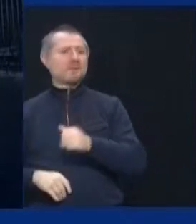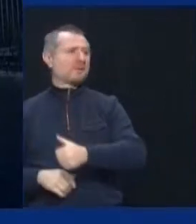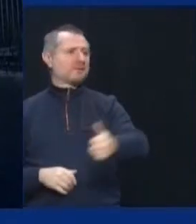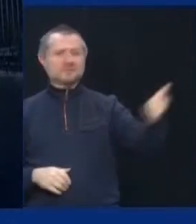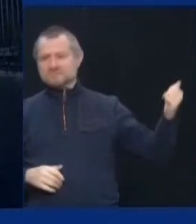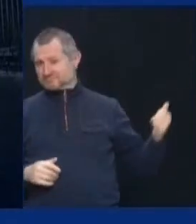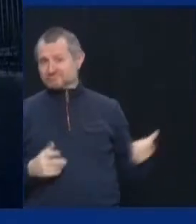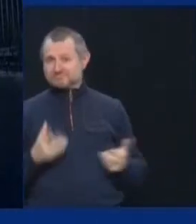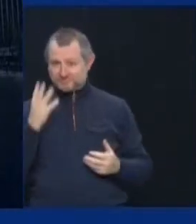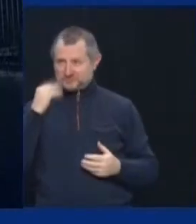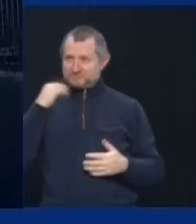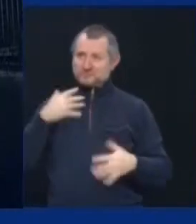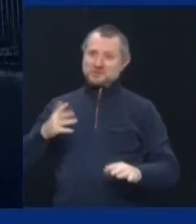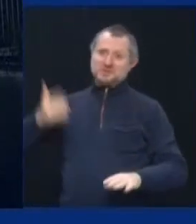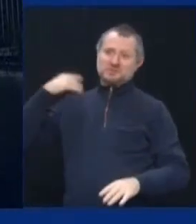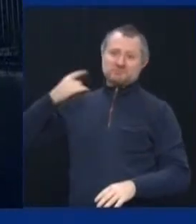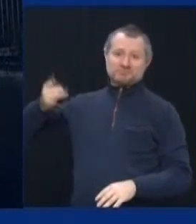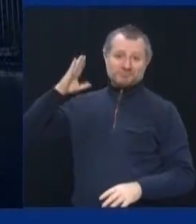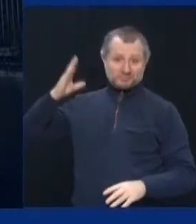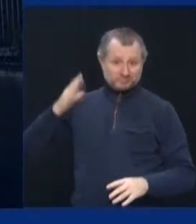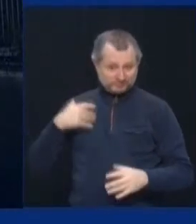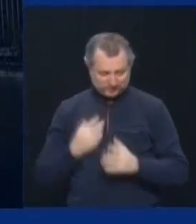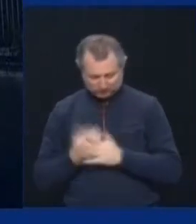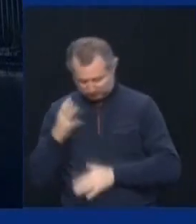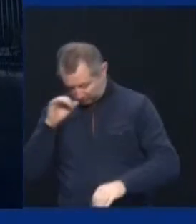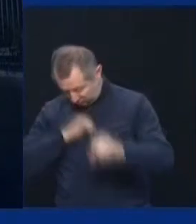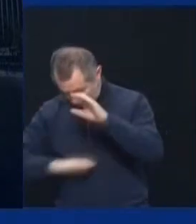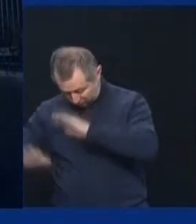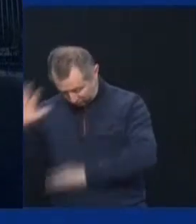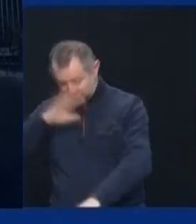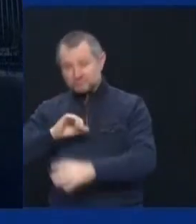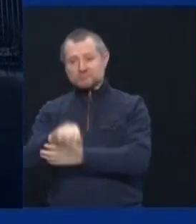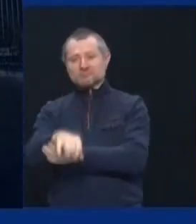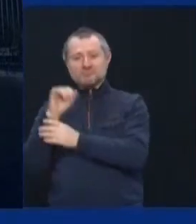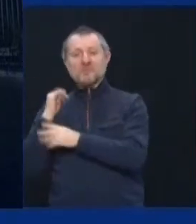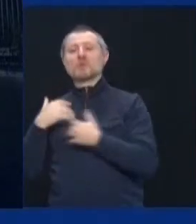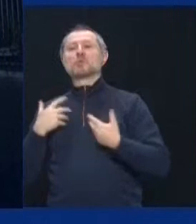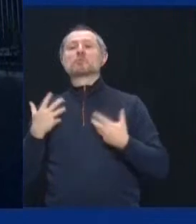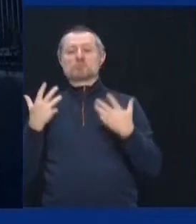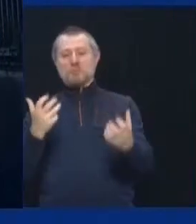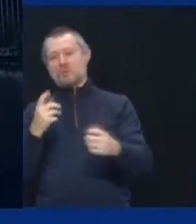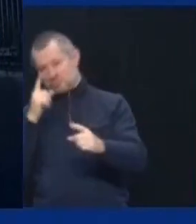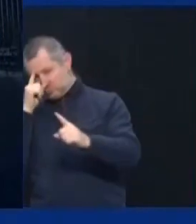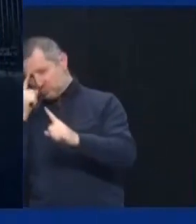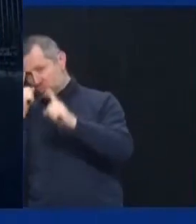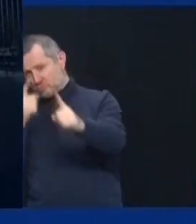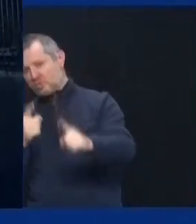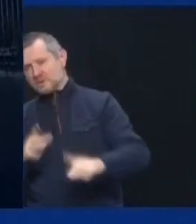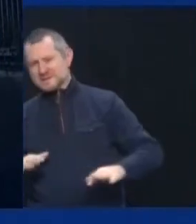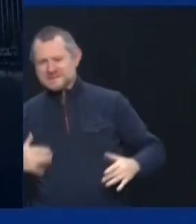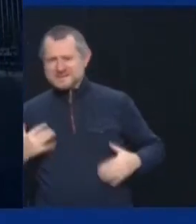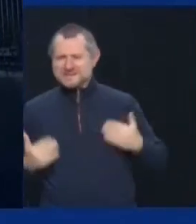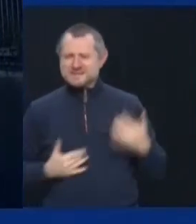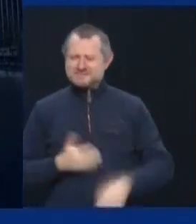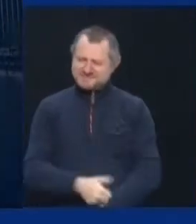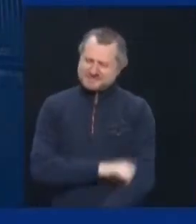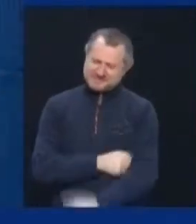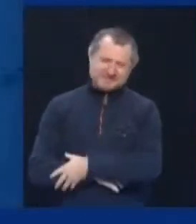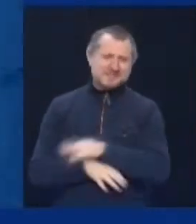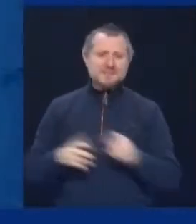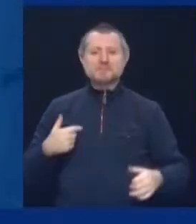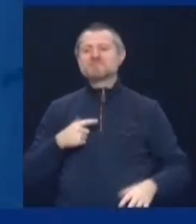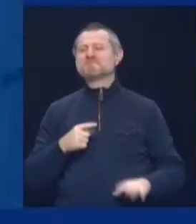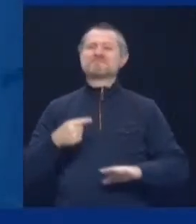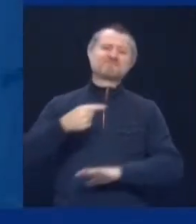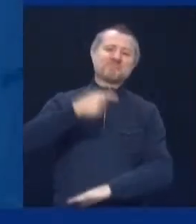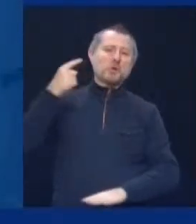we went through in the spring. And I want to make sure that we're doing everything we can to be the first state to kill this